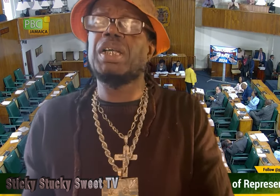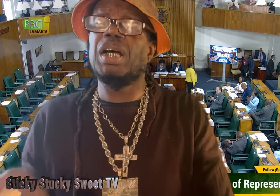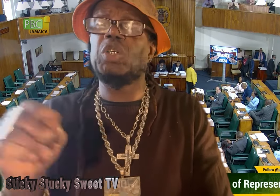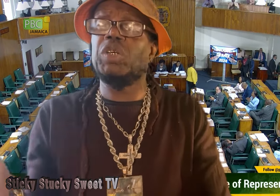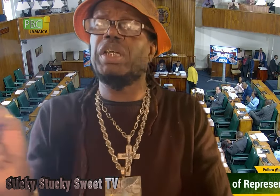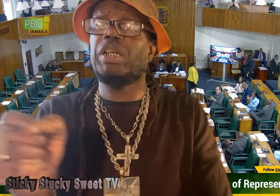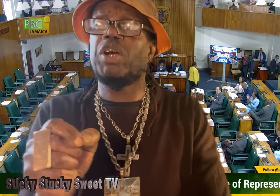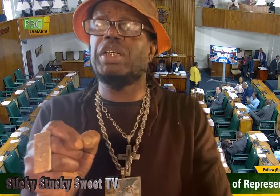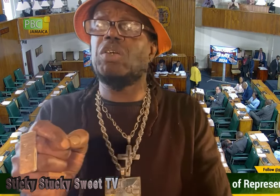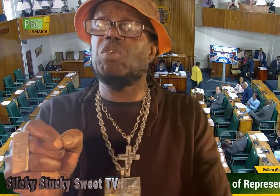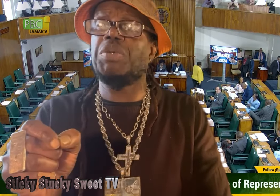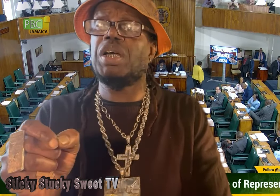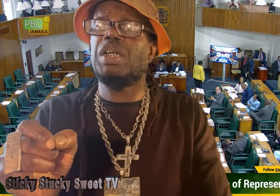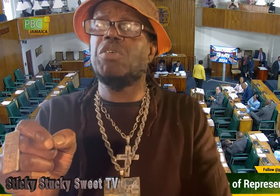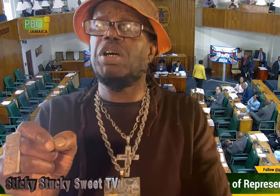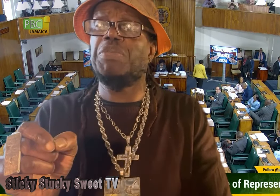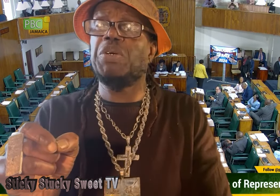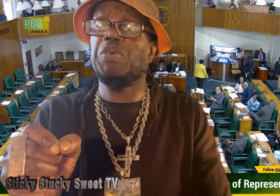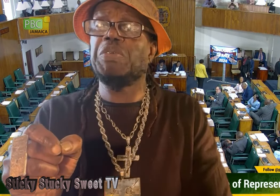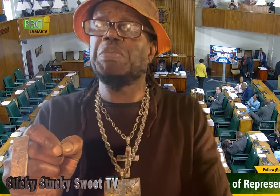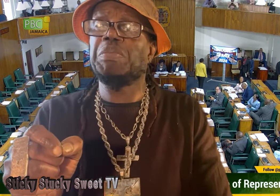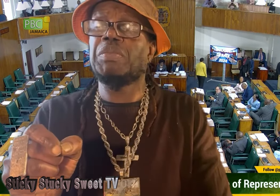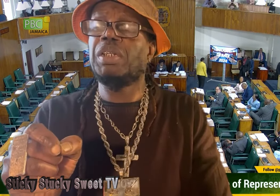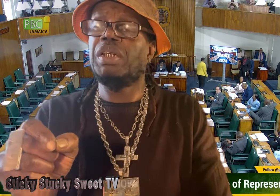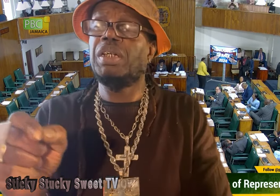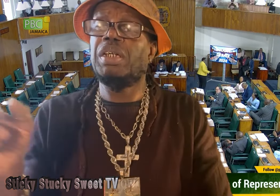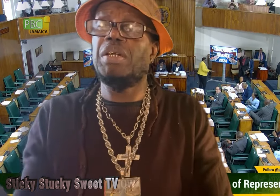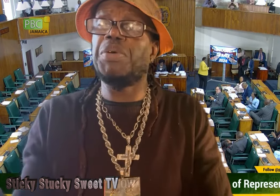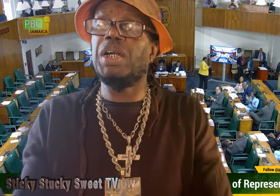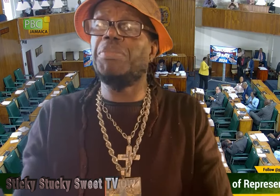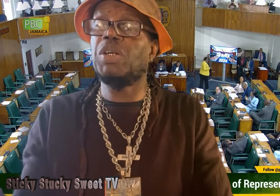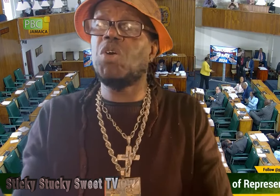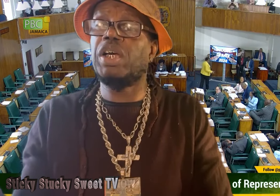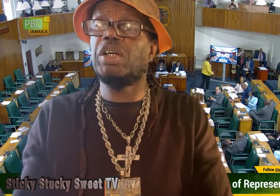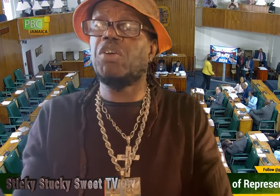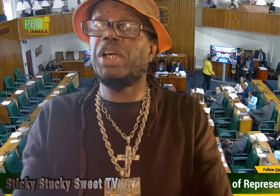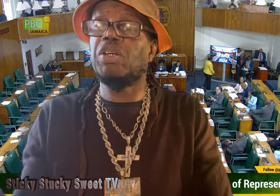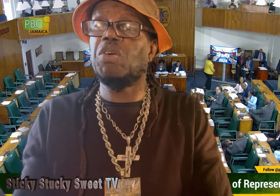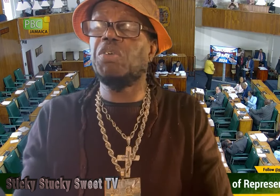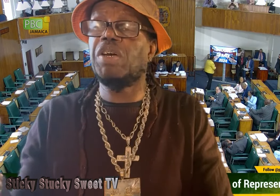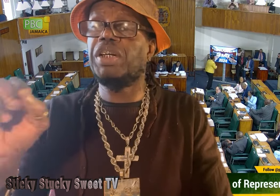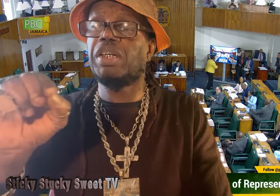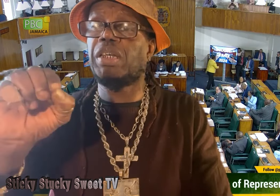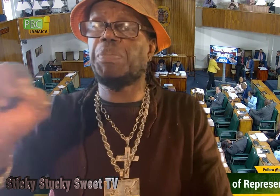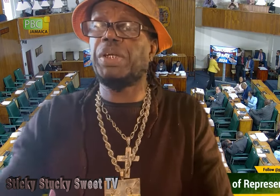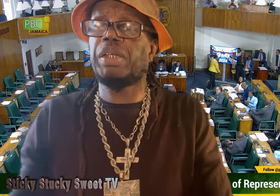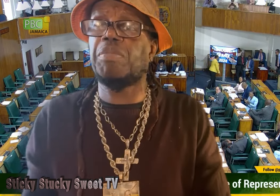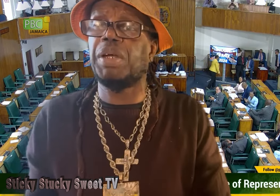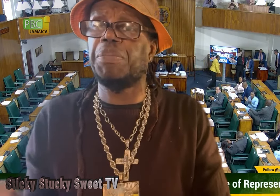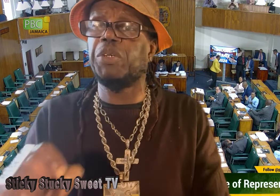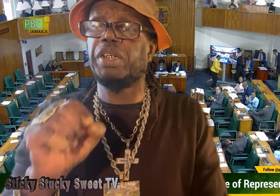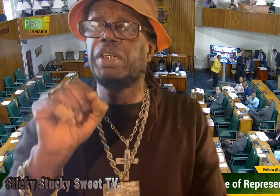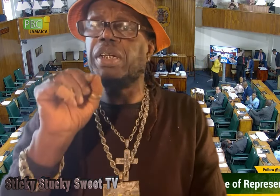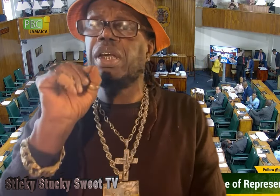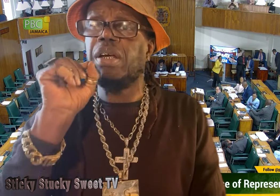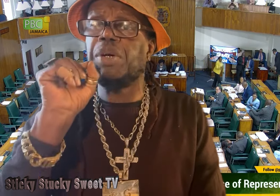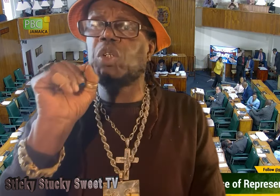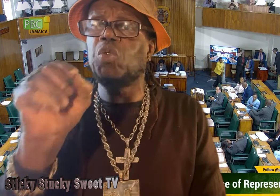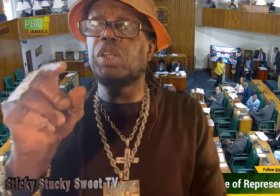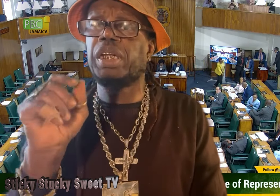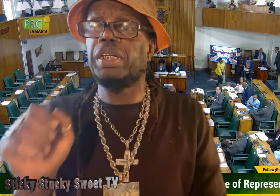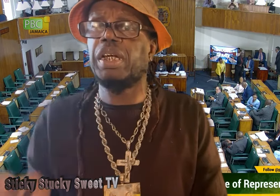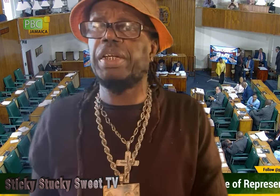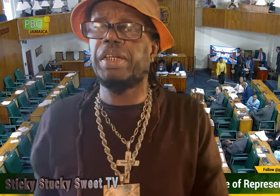come and talk through this right now, because you have now the parliament quieter right now. We have a little space, so I'm putting